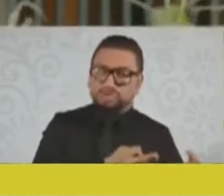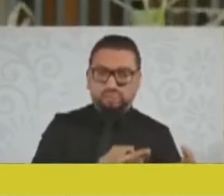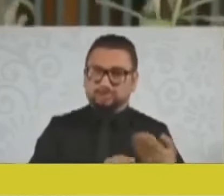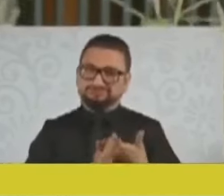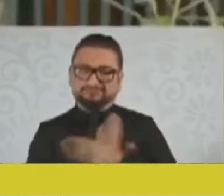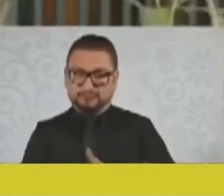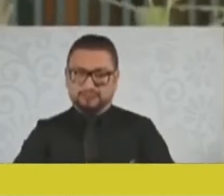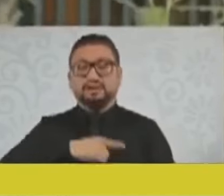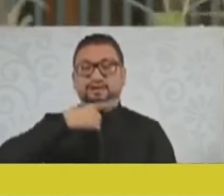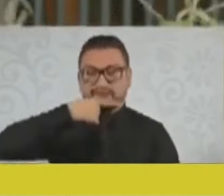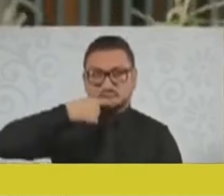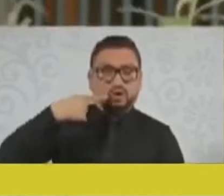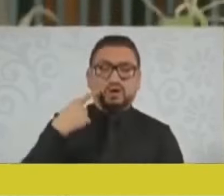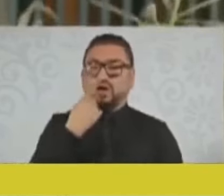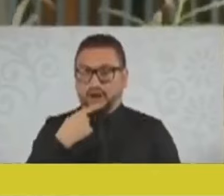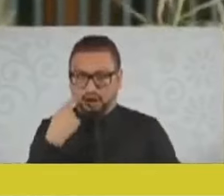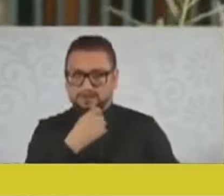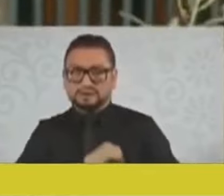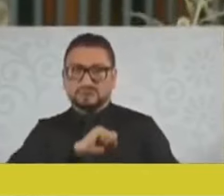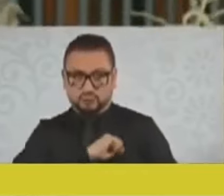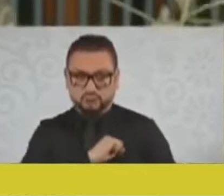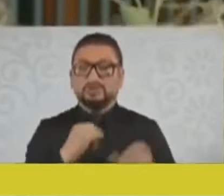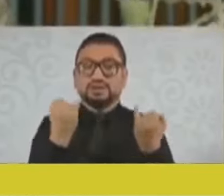diseases, mental health.